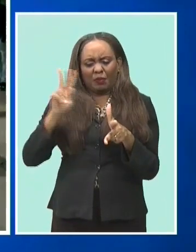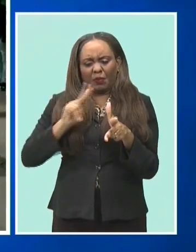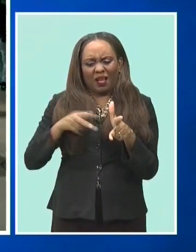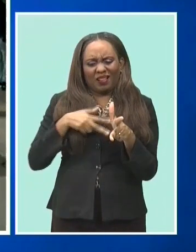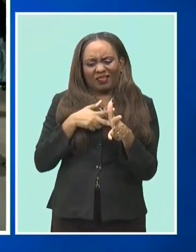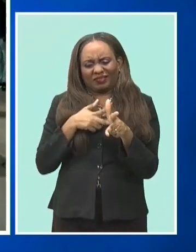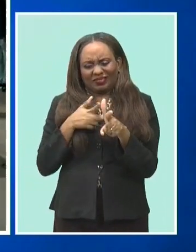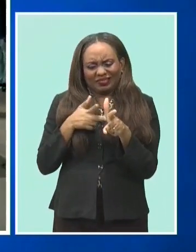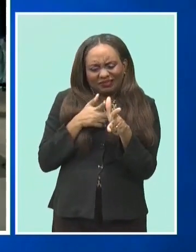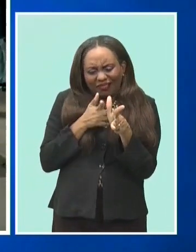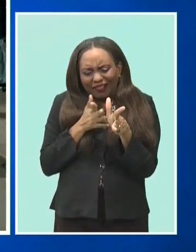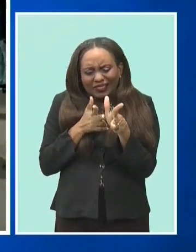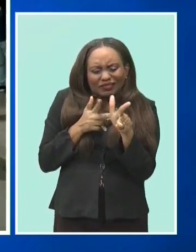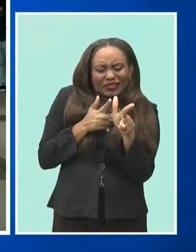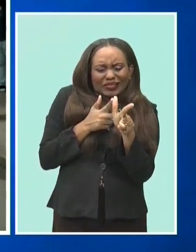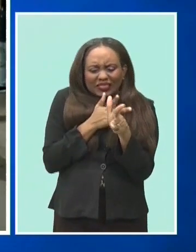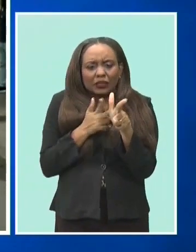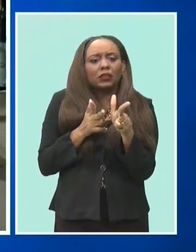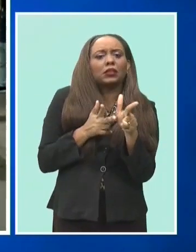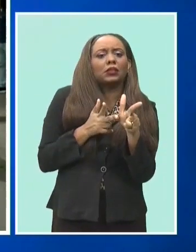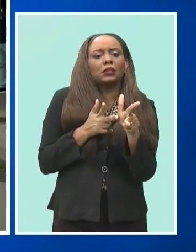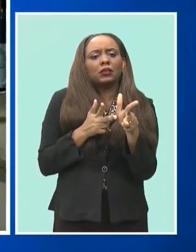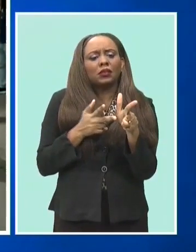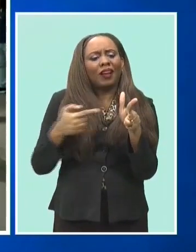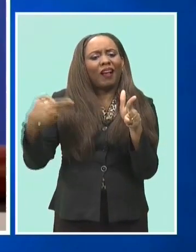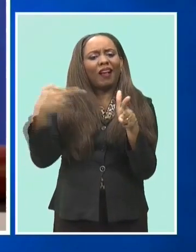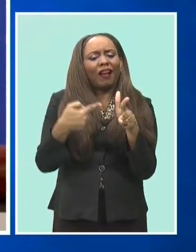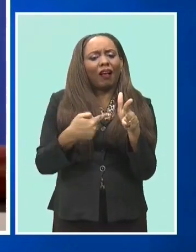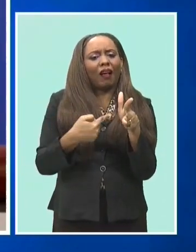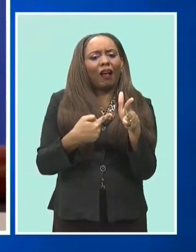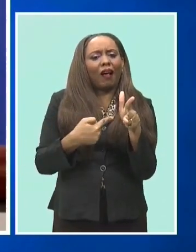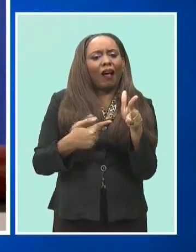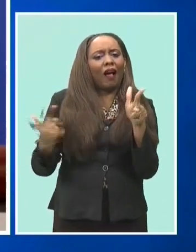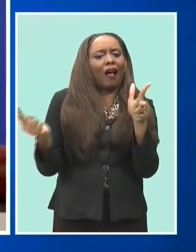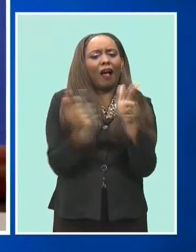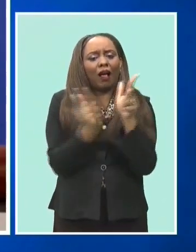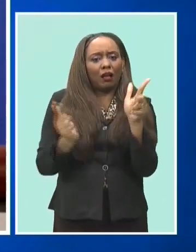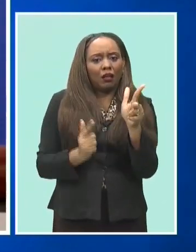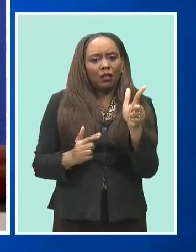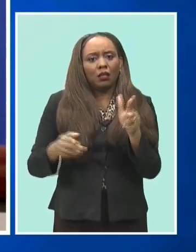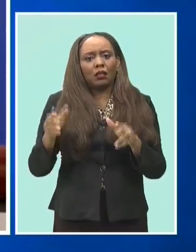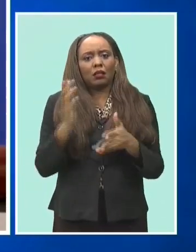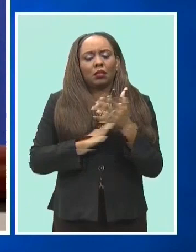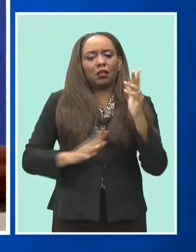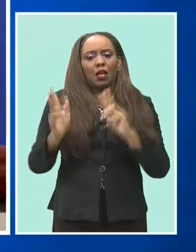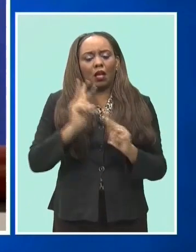parking in restricted areas. There's double parking throughout Bridgetown.